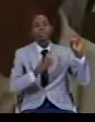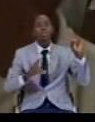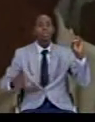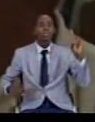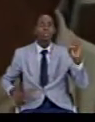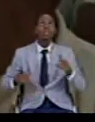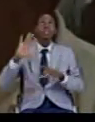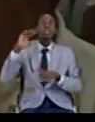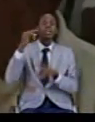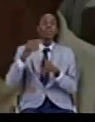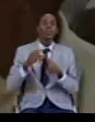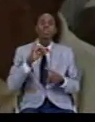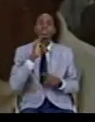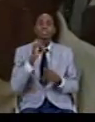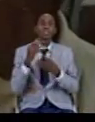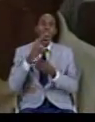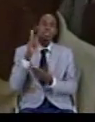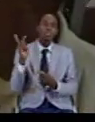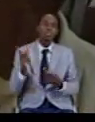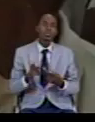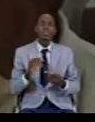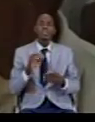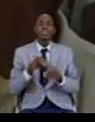forever, O Lord.